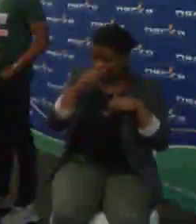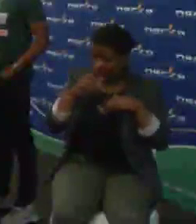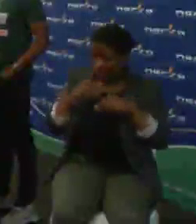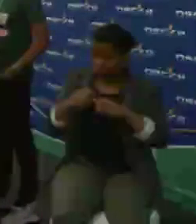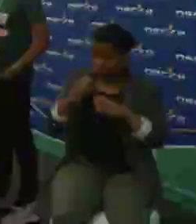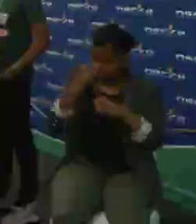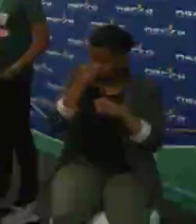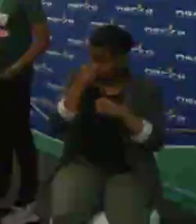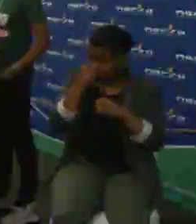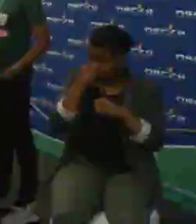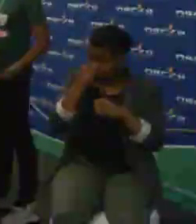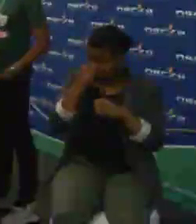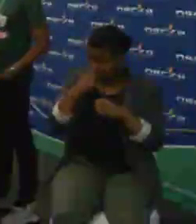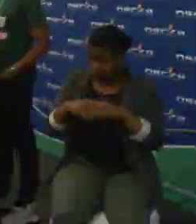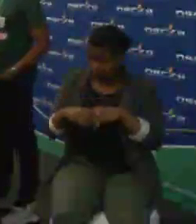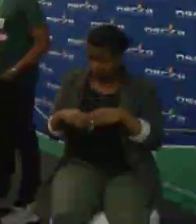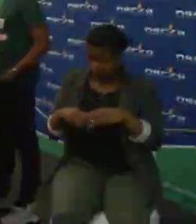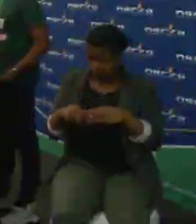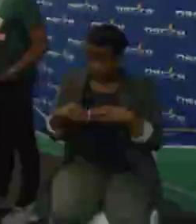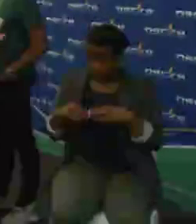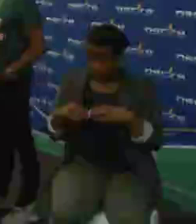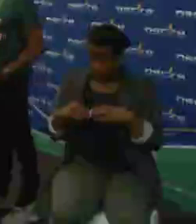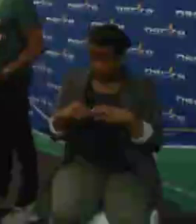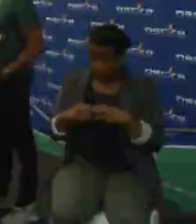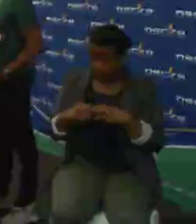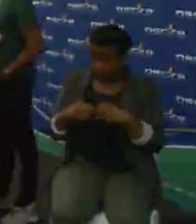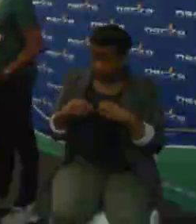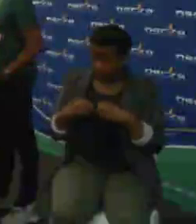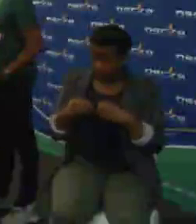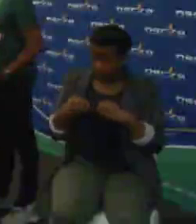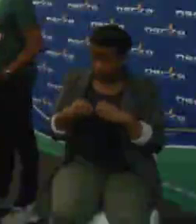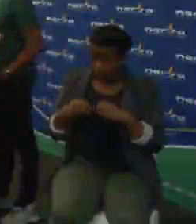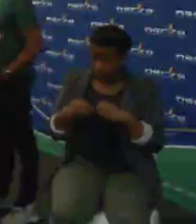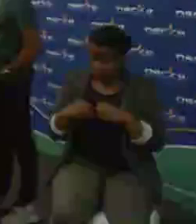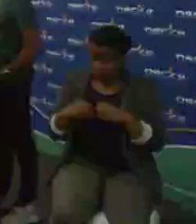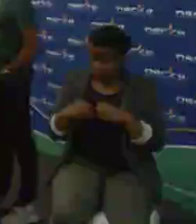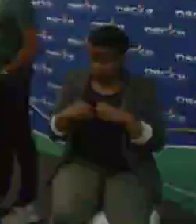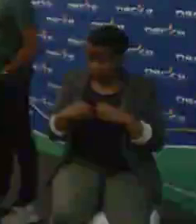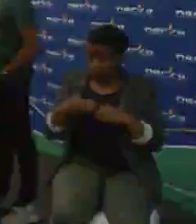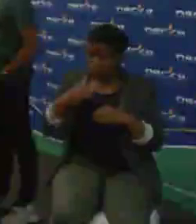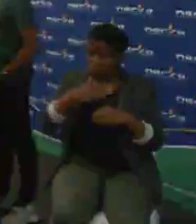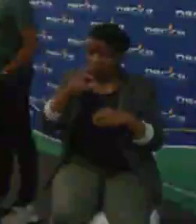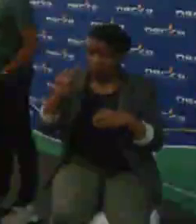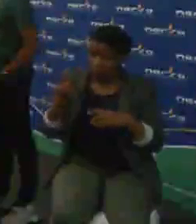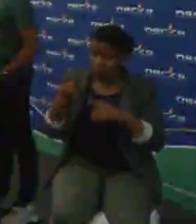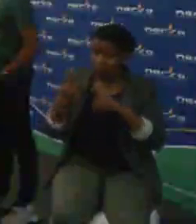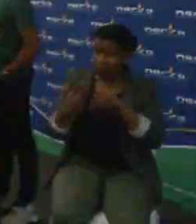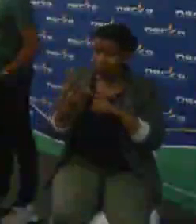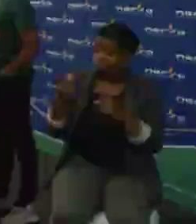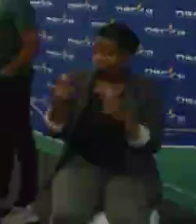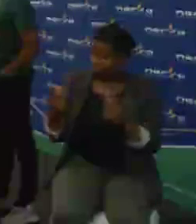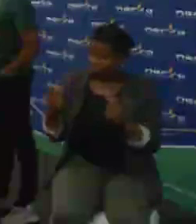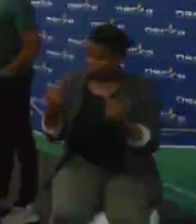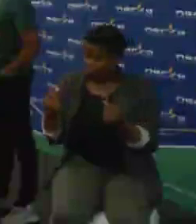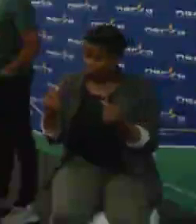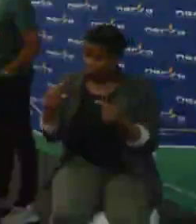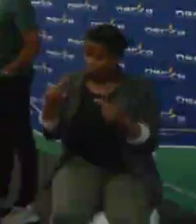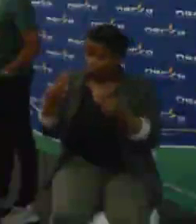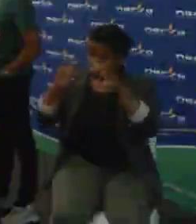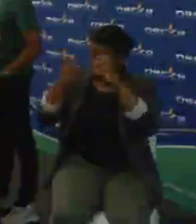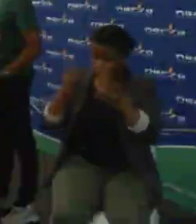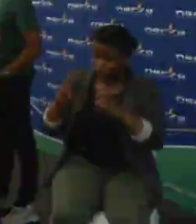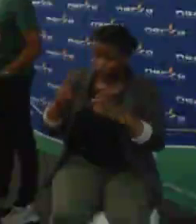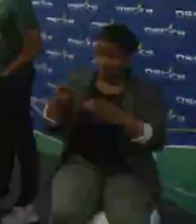Eskom's deliberate intent of undermining the methodology. We first did this during when Eskom applied